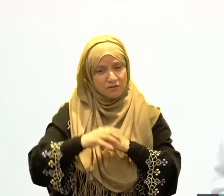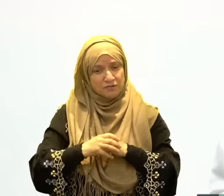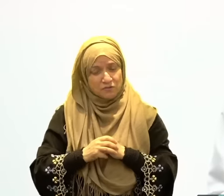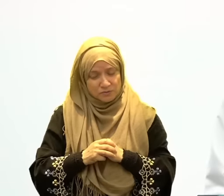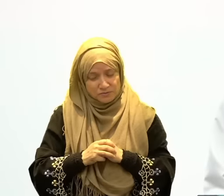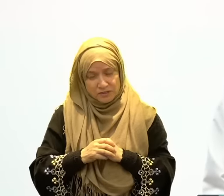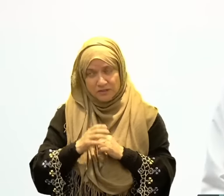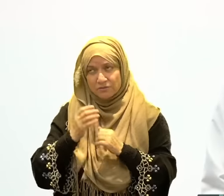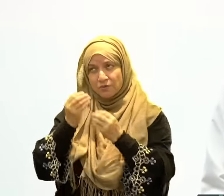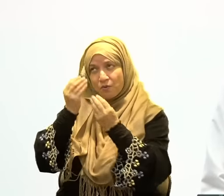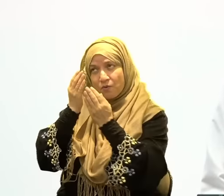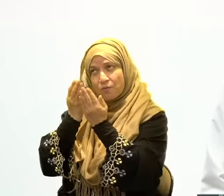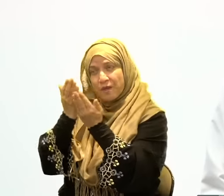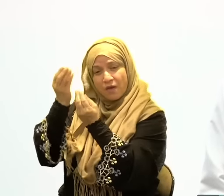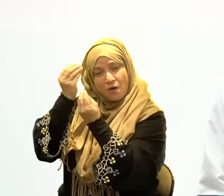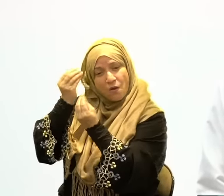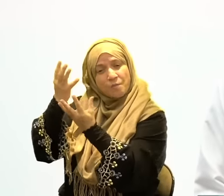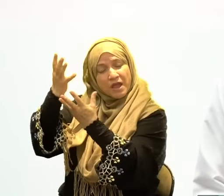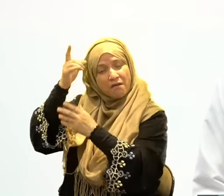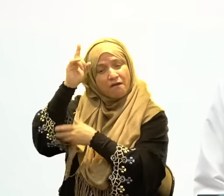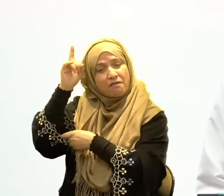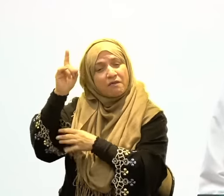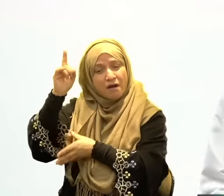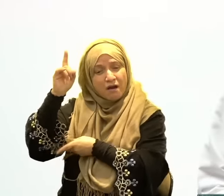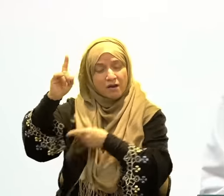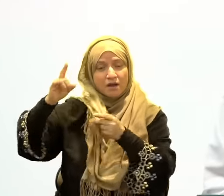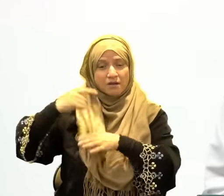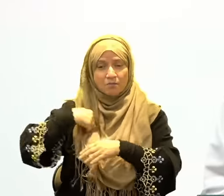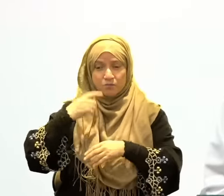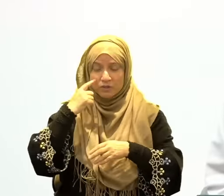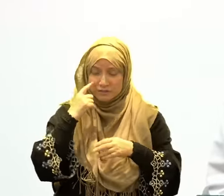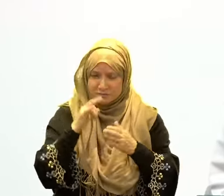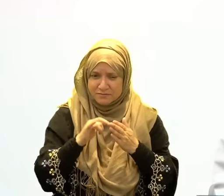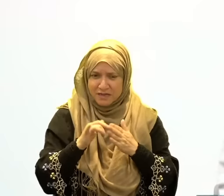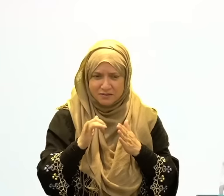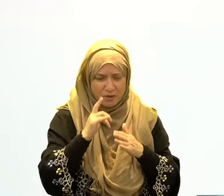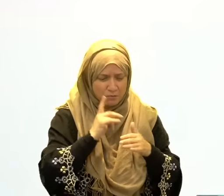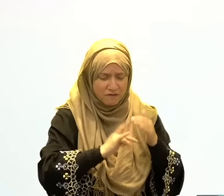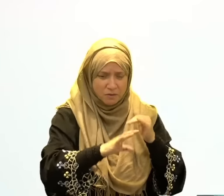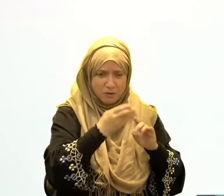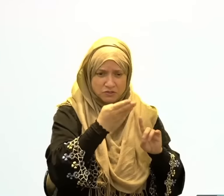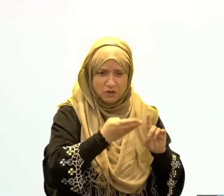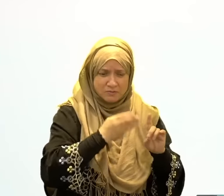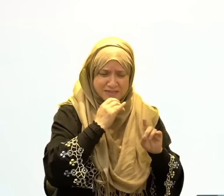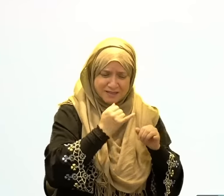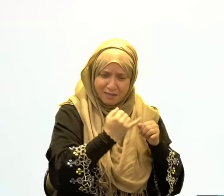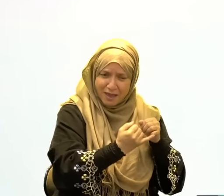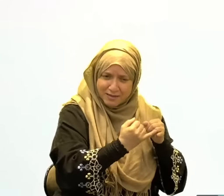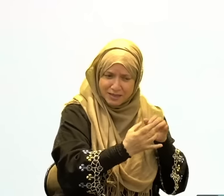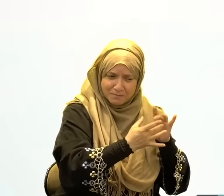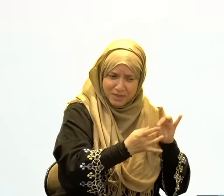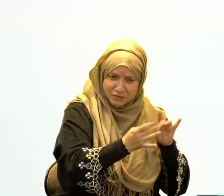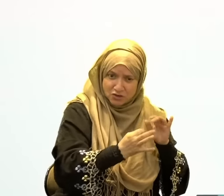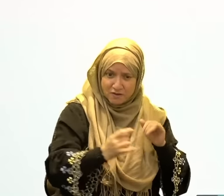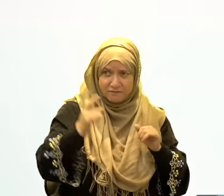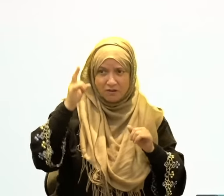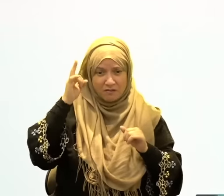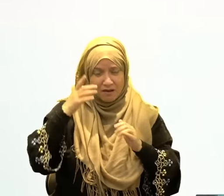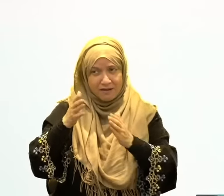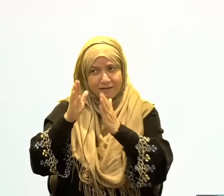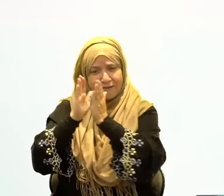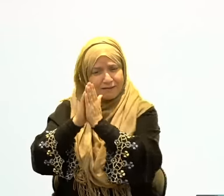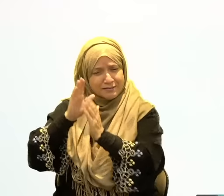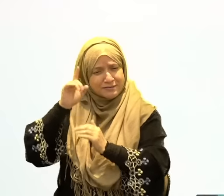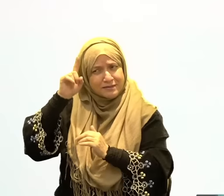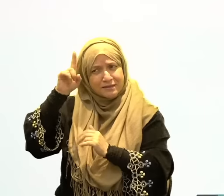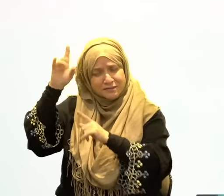witness that Muhammad sallallahu alayhi wa sallam is His final messenger. We ask Allah to send His peace and blessings upon Him, the prophets and messengers